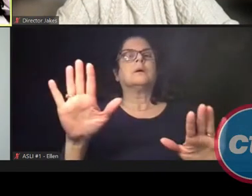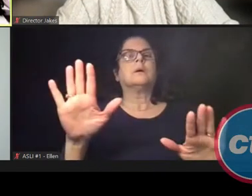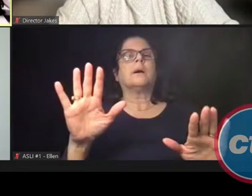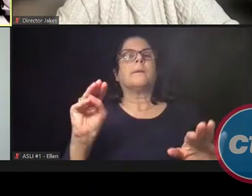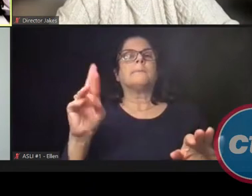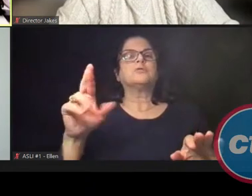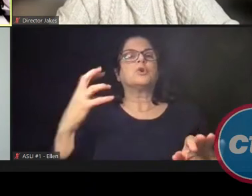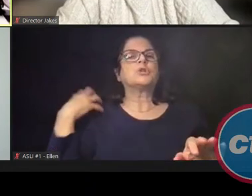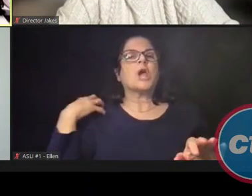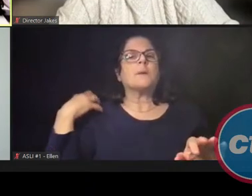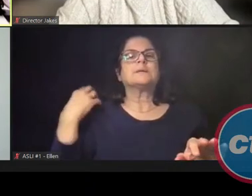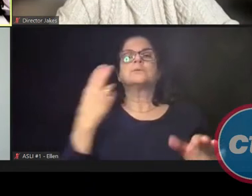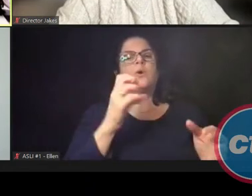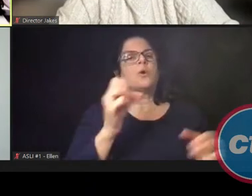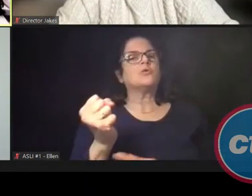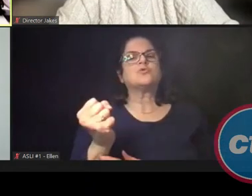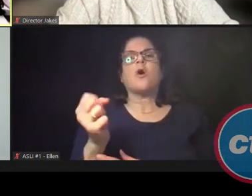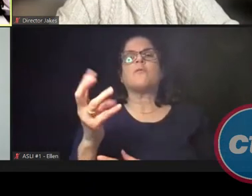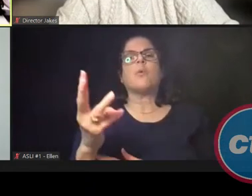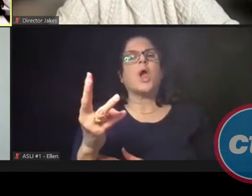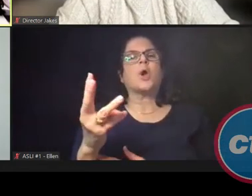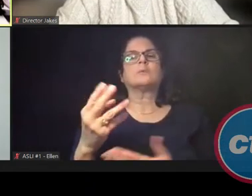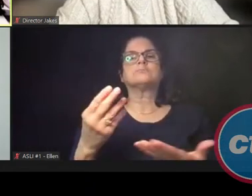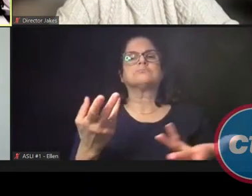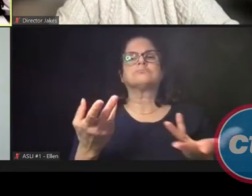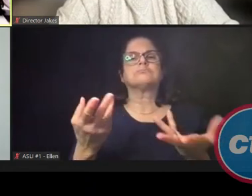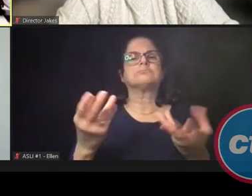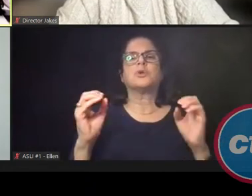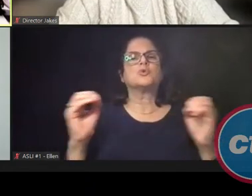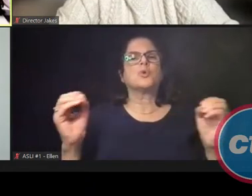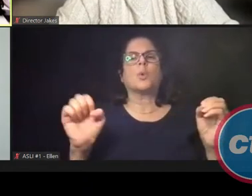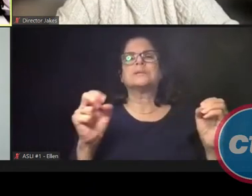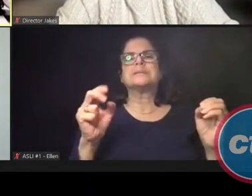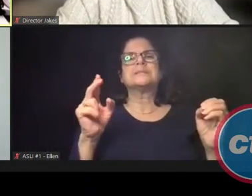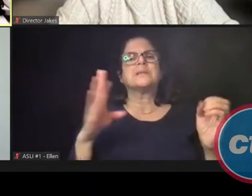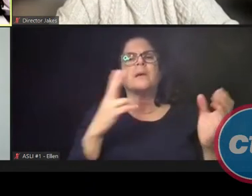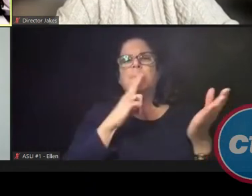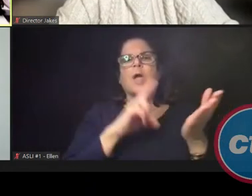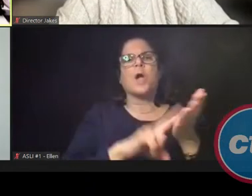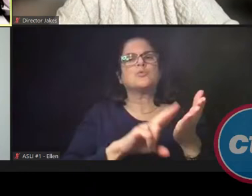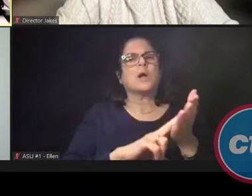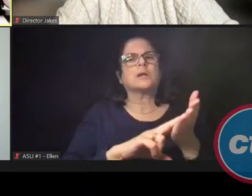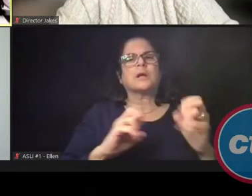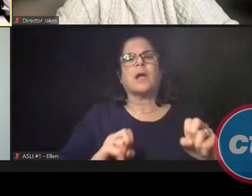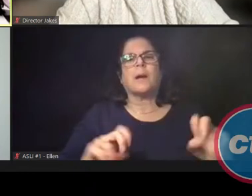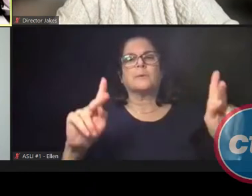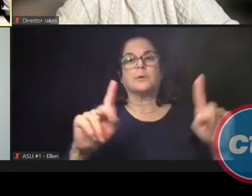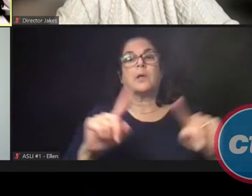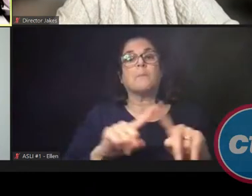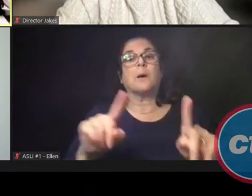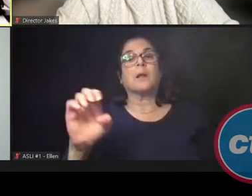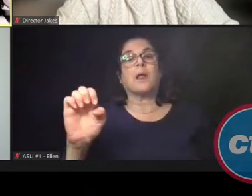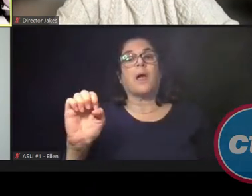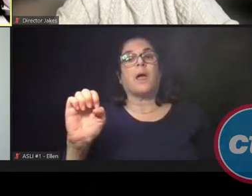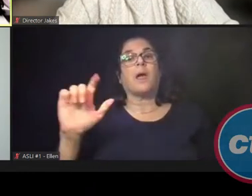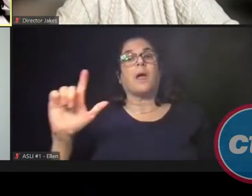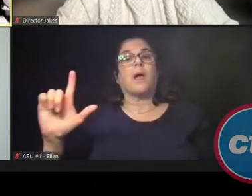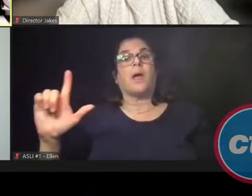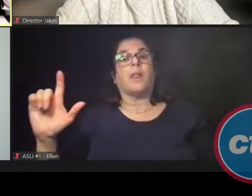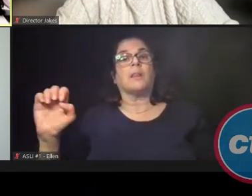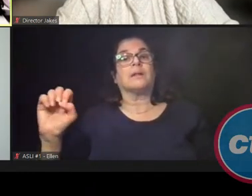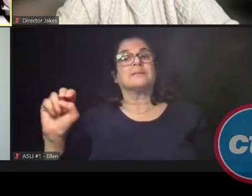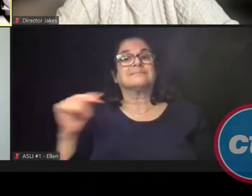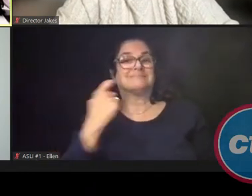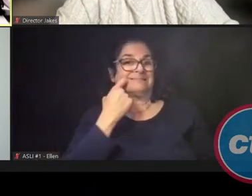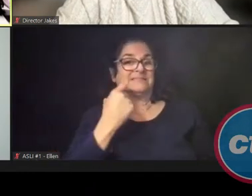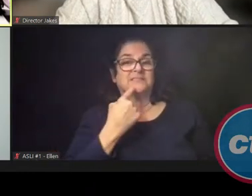this is a software contract subscription to this, so there are no subcontracting opportunities. But as Ellen said, having this process